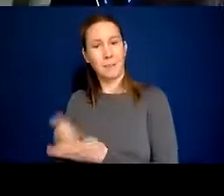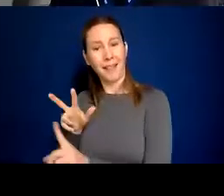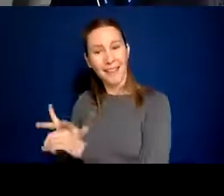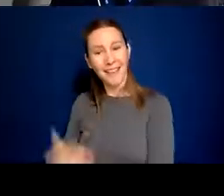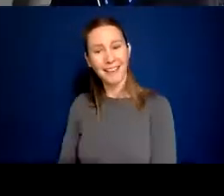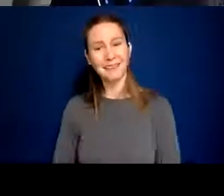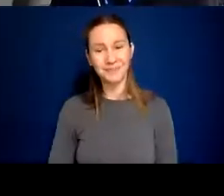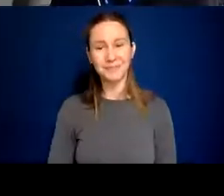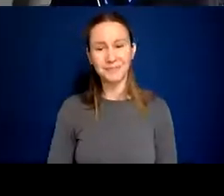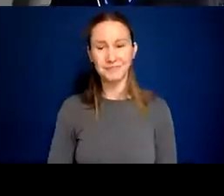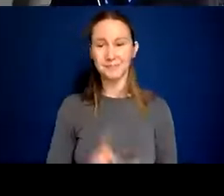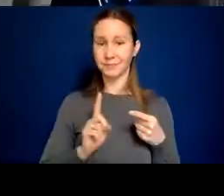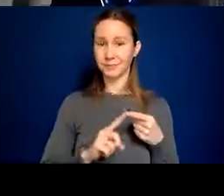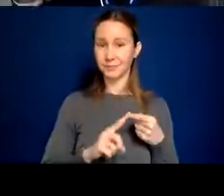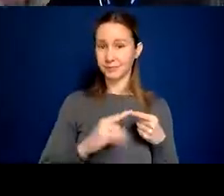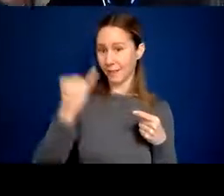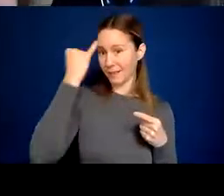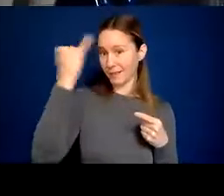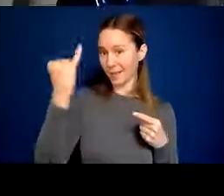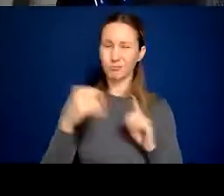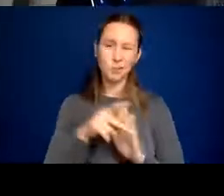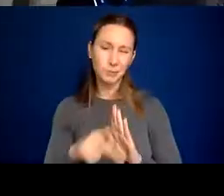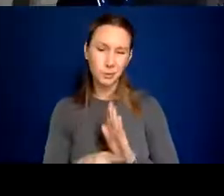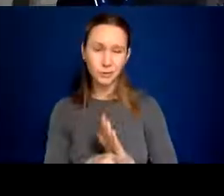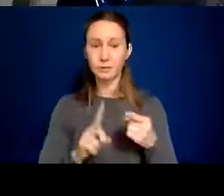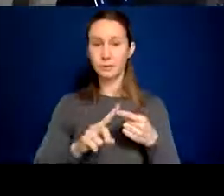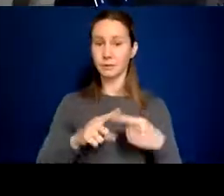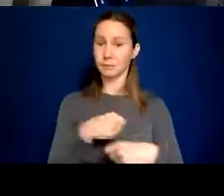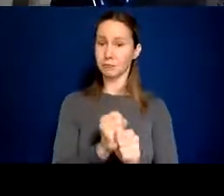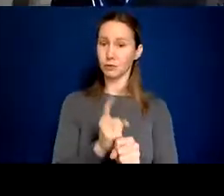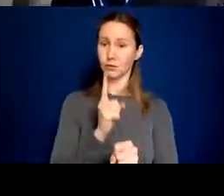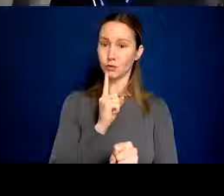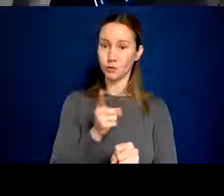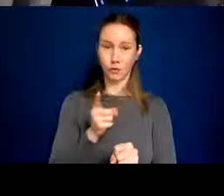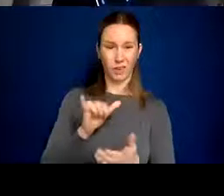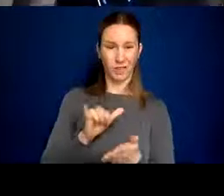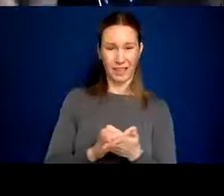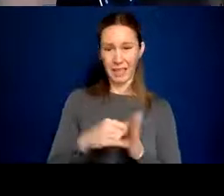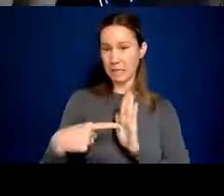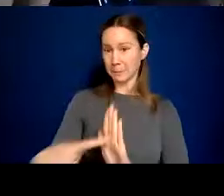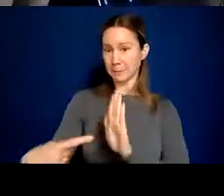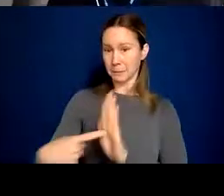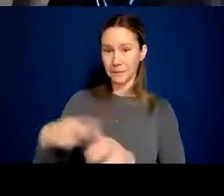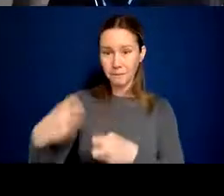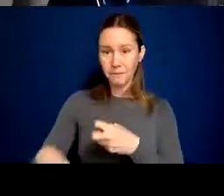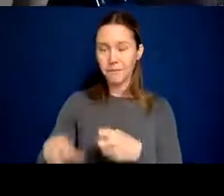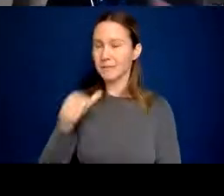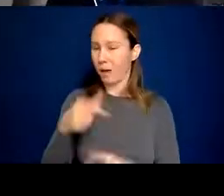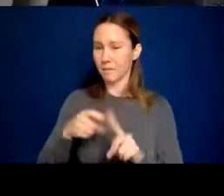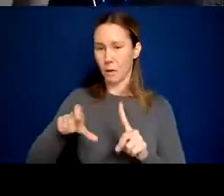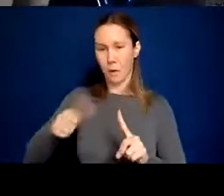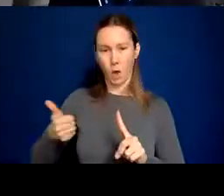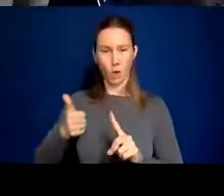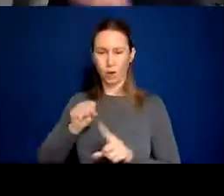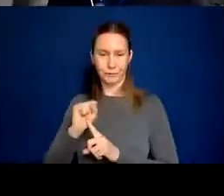So the first idea, the first principle is, number one, make sure that the difficult symptom is not triggered by a medical condition. Talk